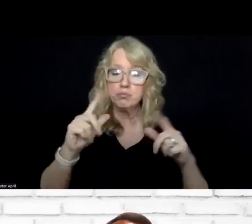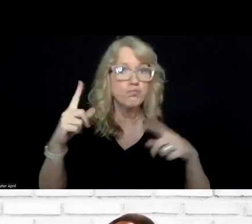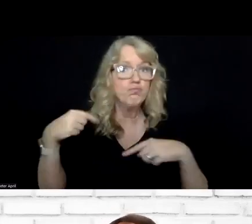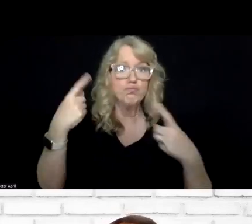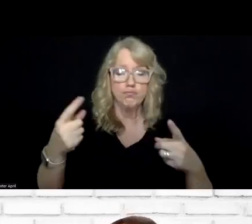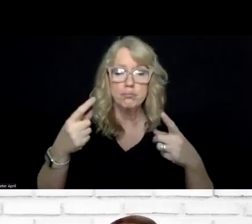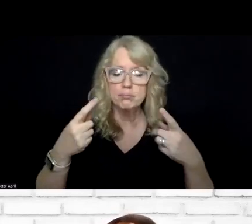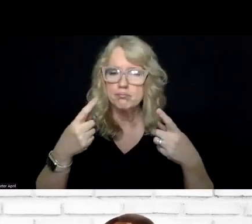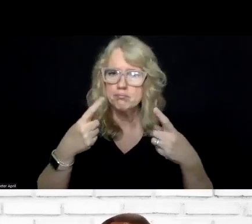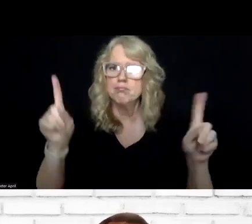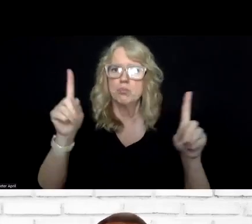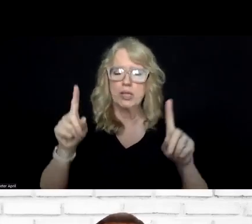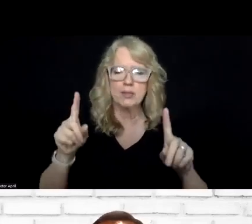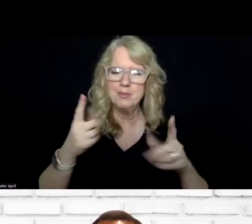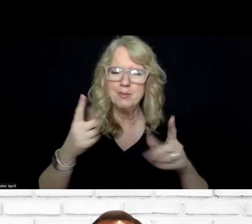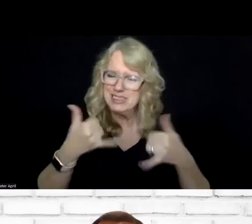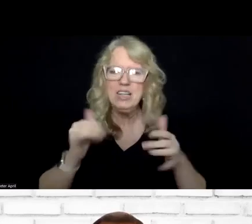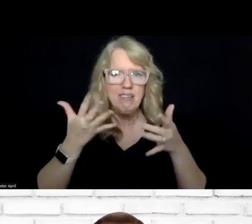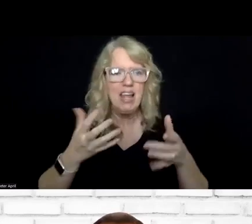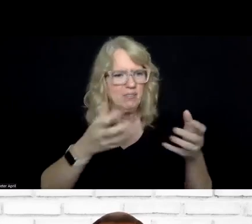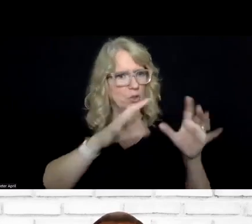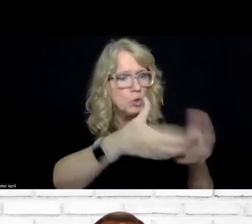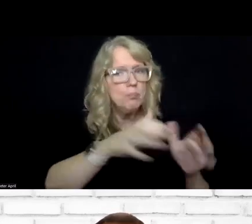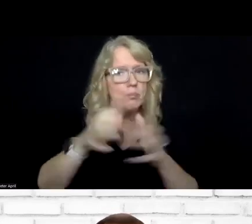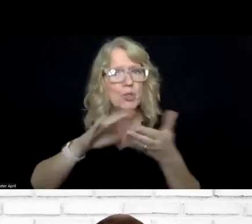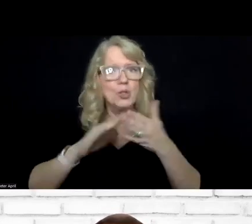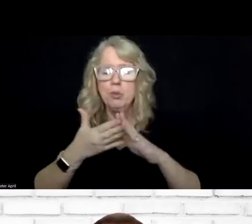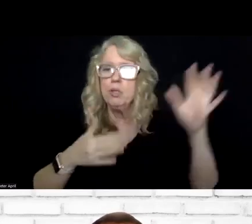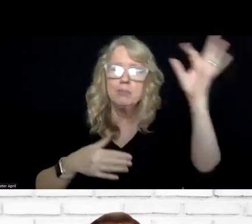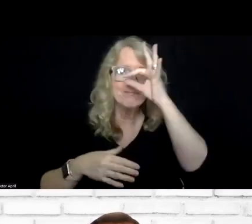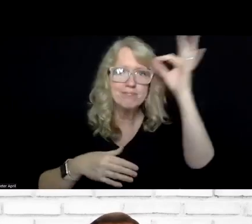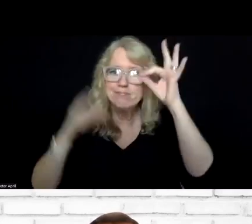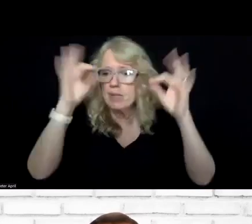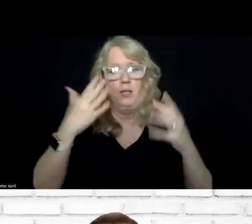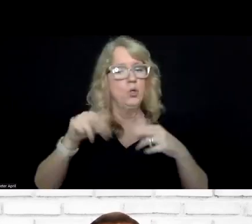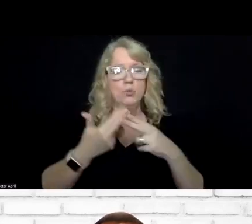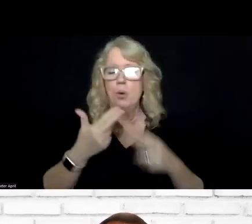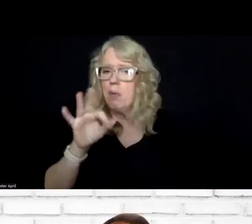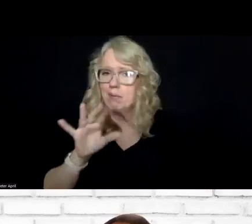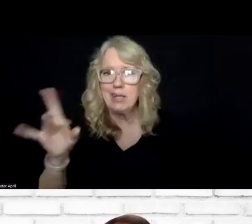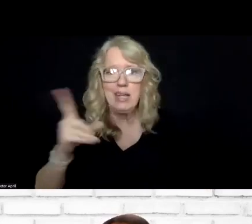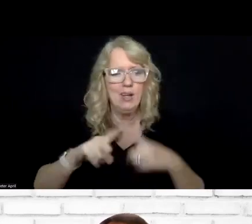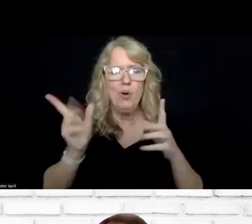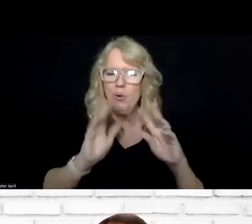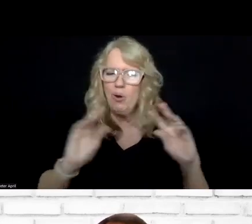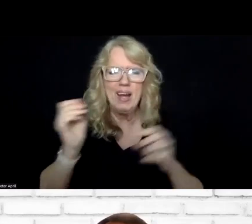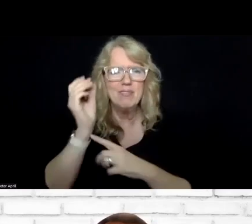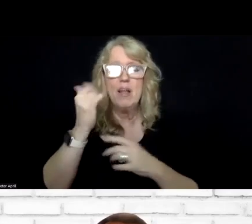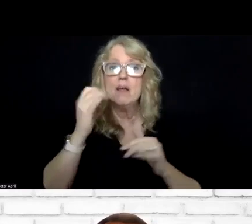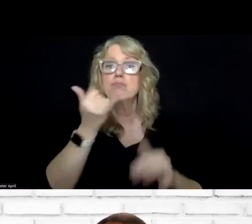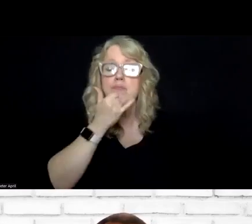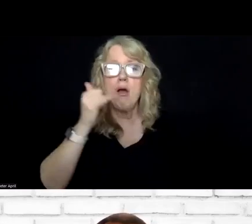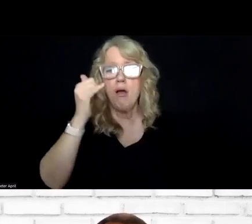there still remains whole communities that are unaware of 988's existence or have had misconceptions as